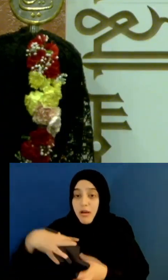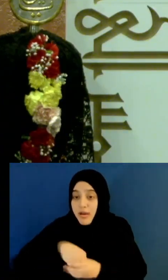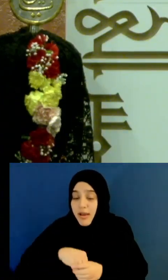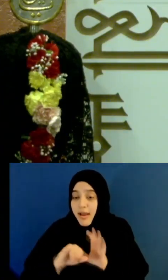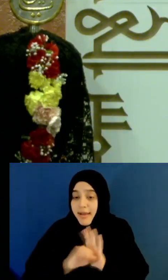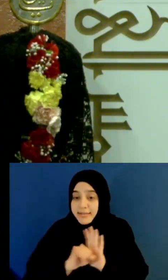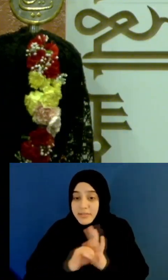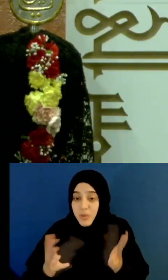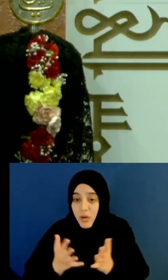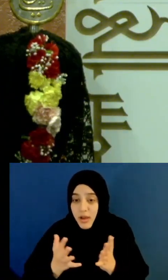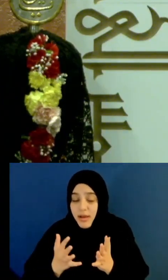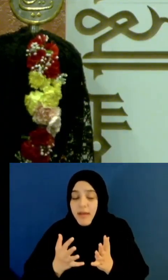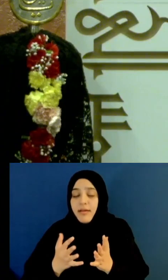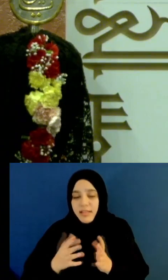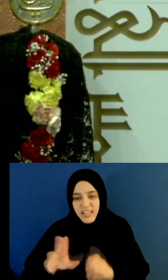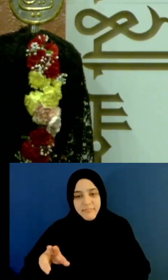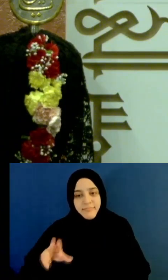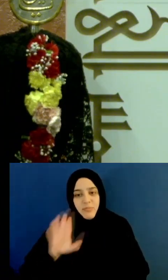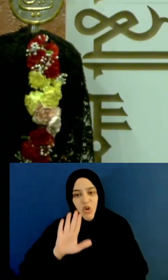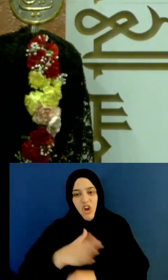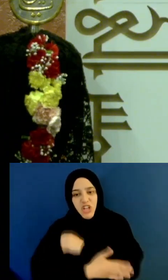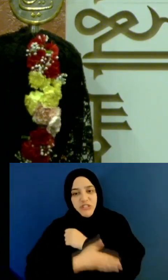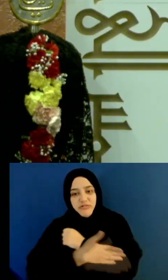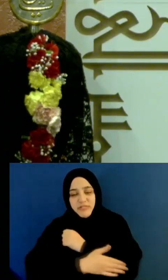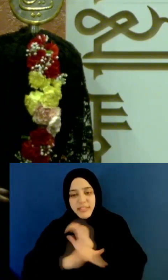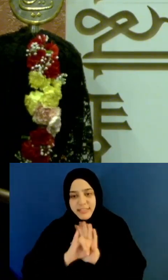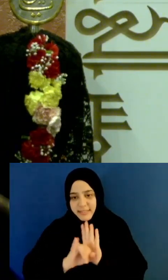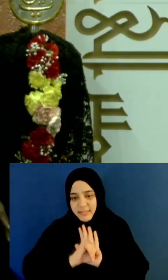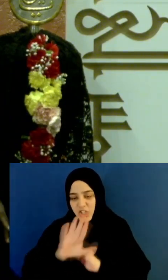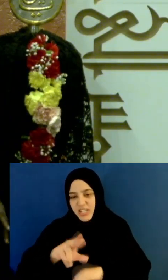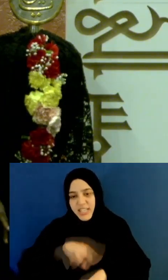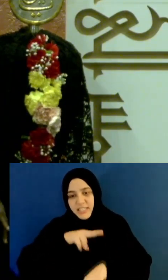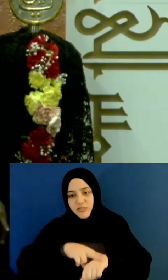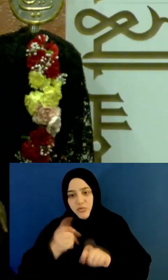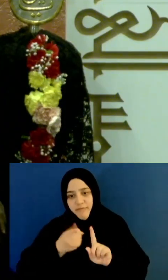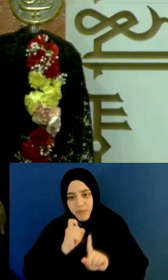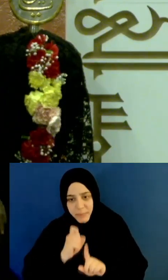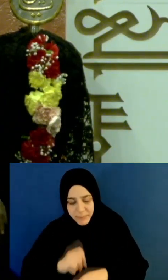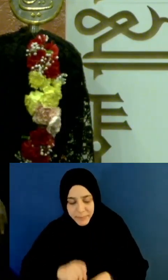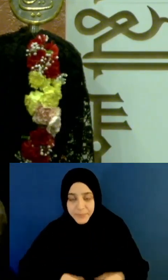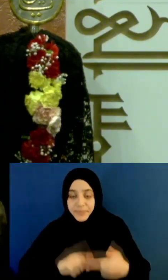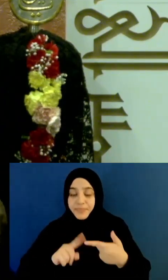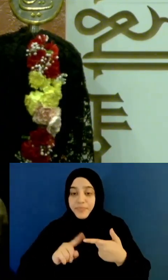Second form of an identity is tribal identity. You are Khoja, you are not Iranian.